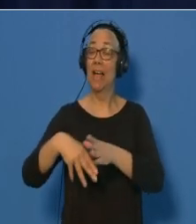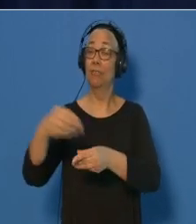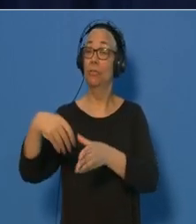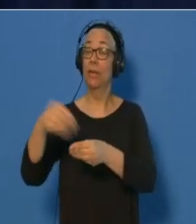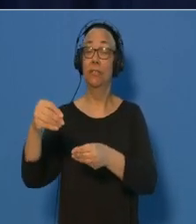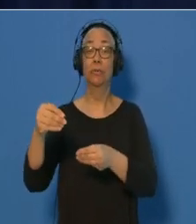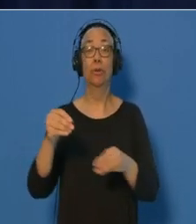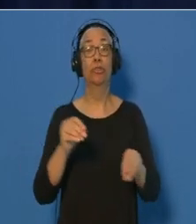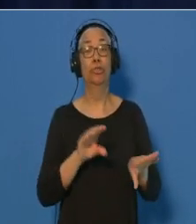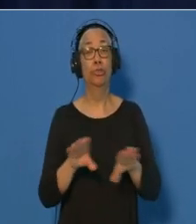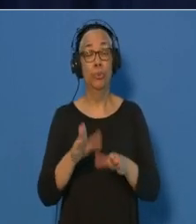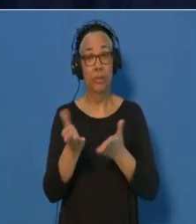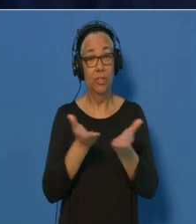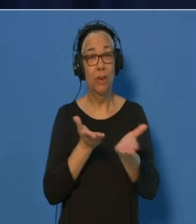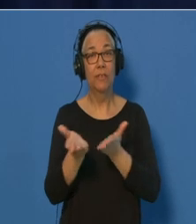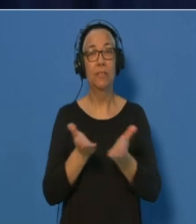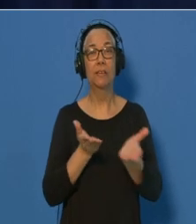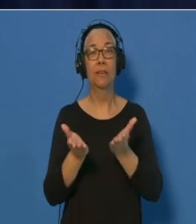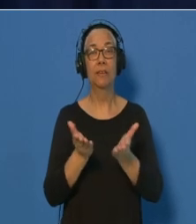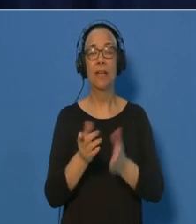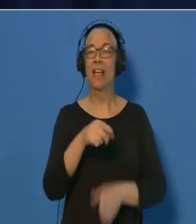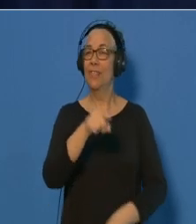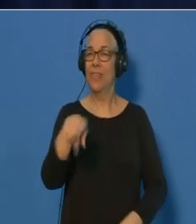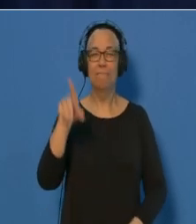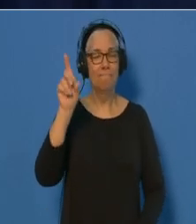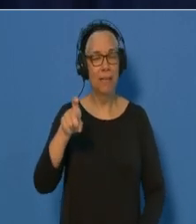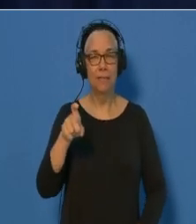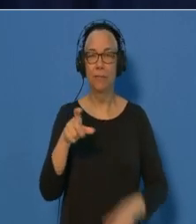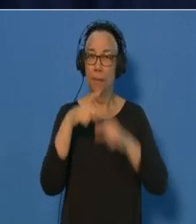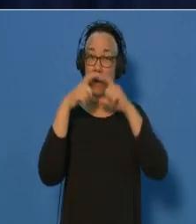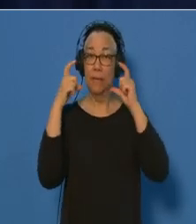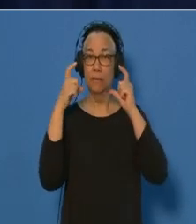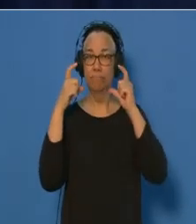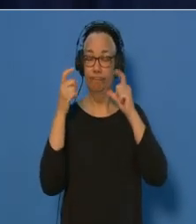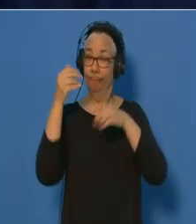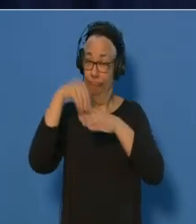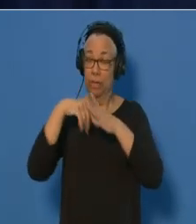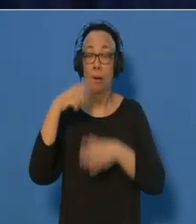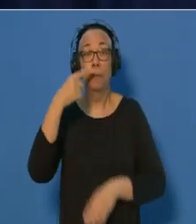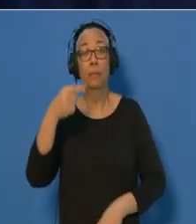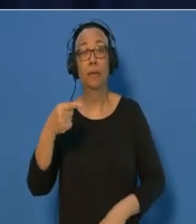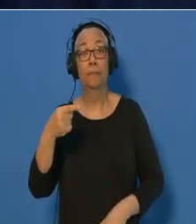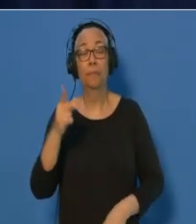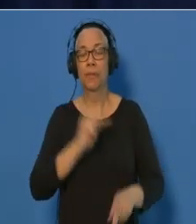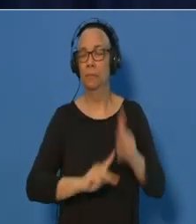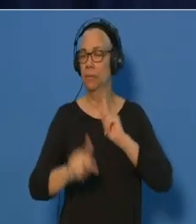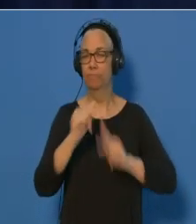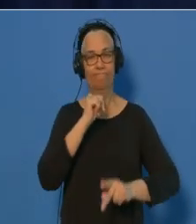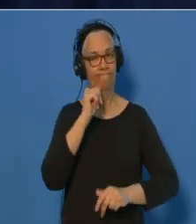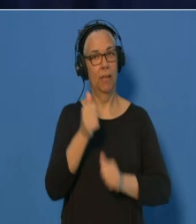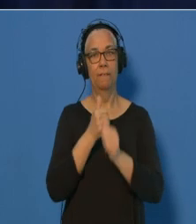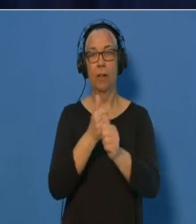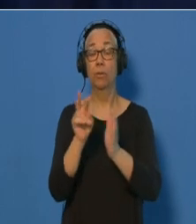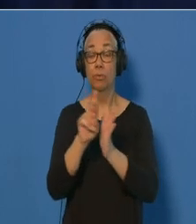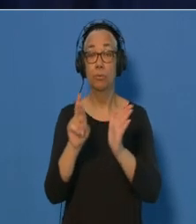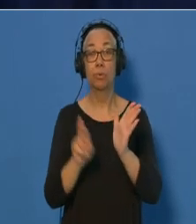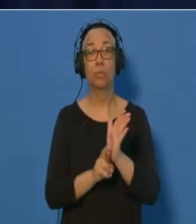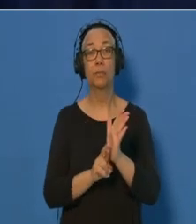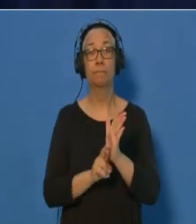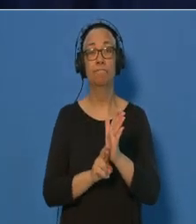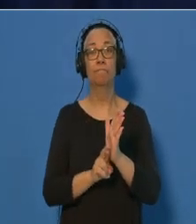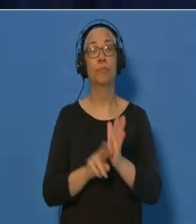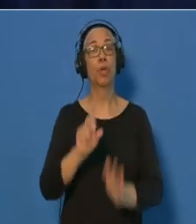and conducting essential services that they must wear a mask in public. And persons who are not abiding by those particular rules,